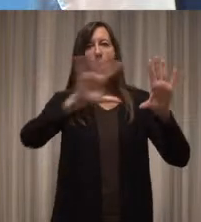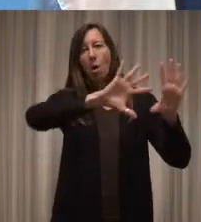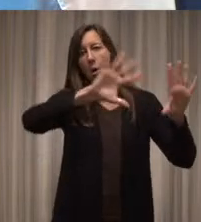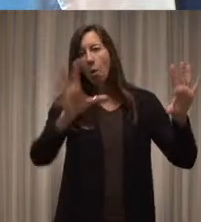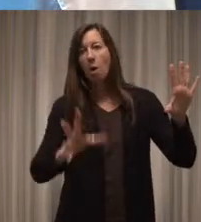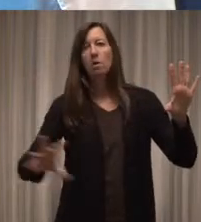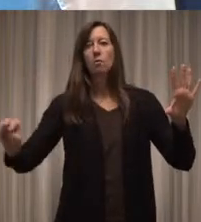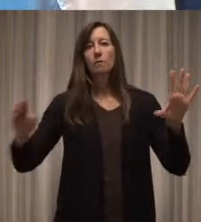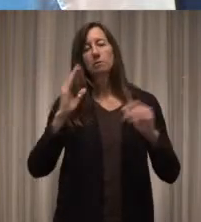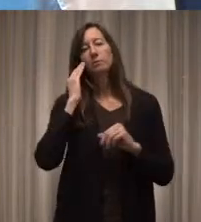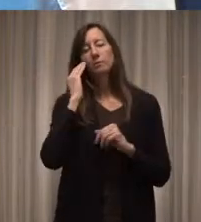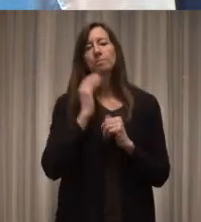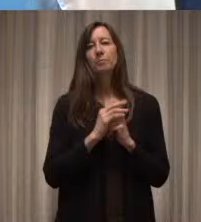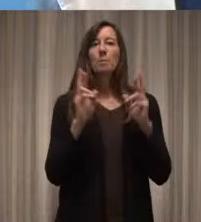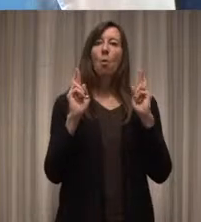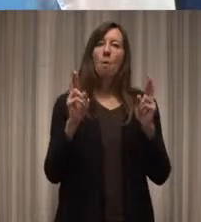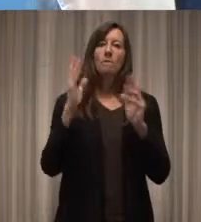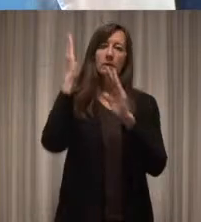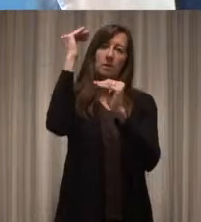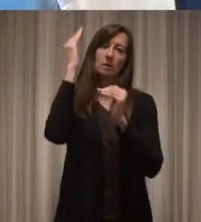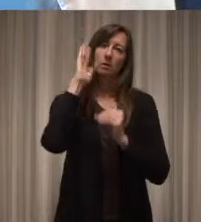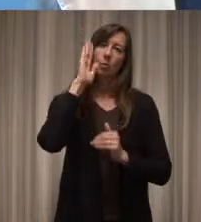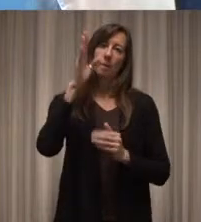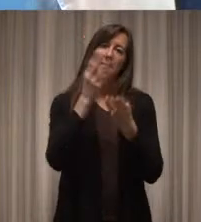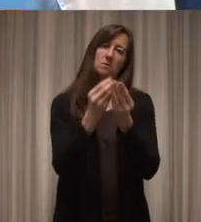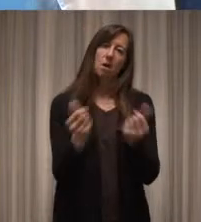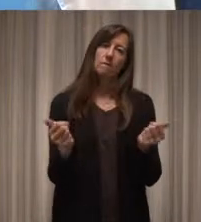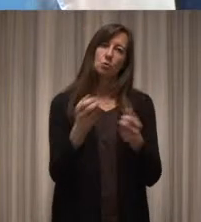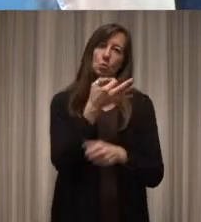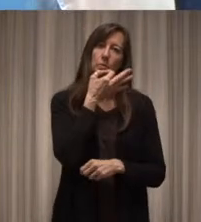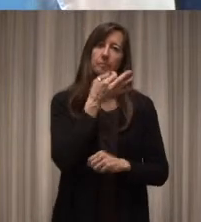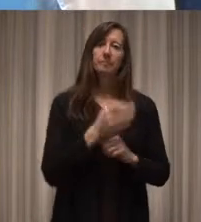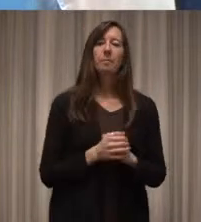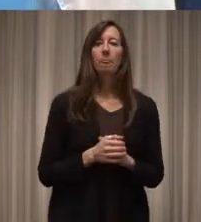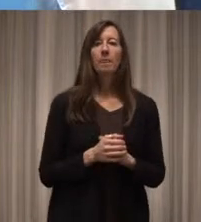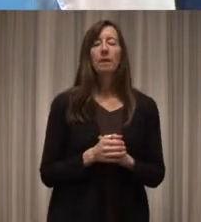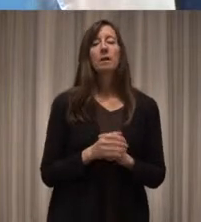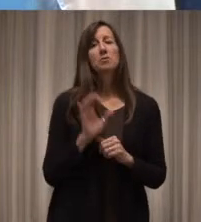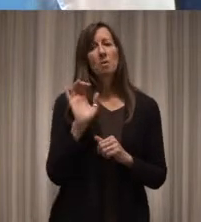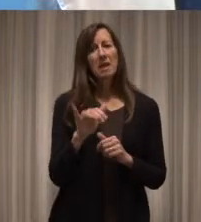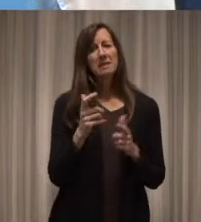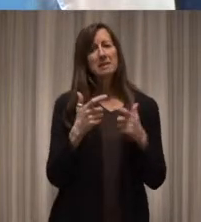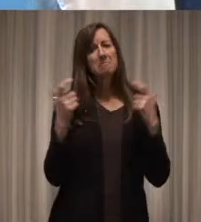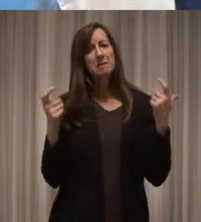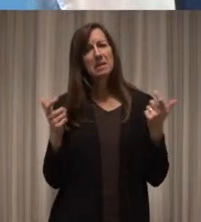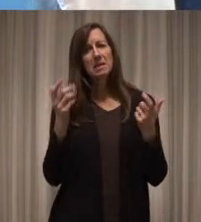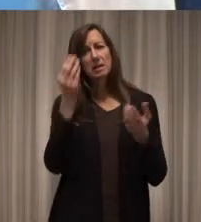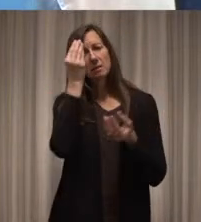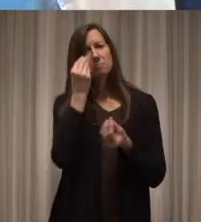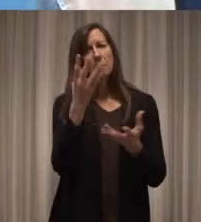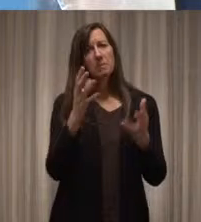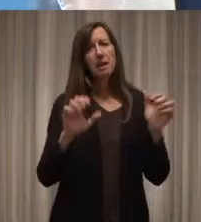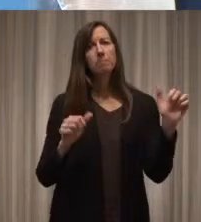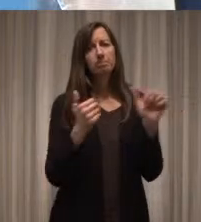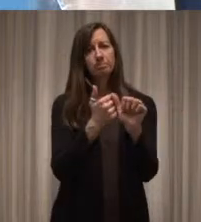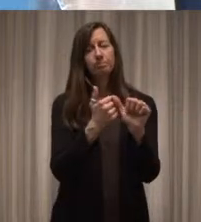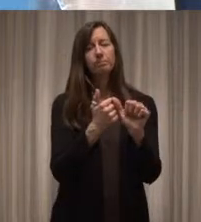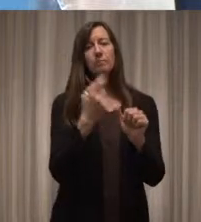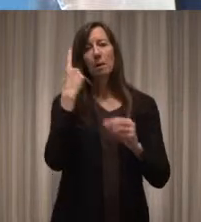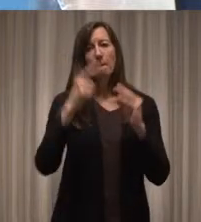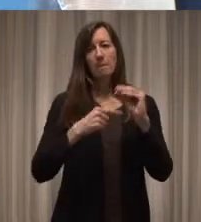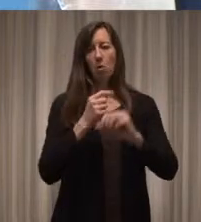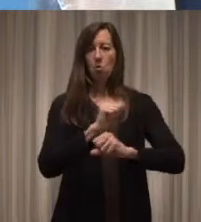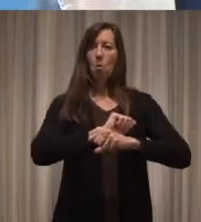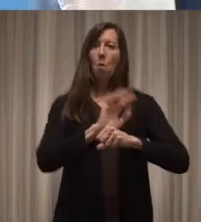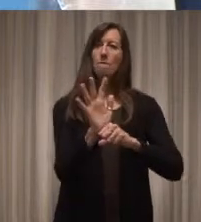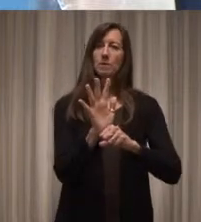That is the bulk of the update today in terms of COVID vaccination process. We will go over this again in